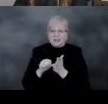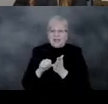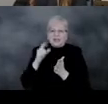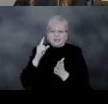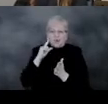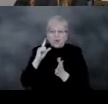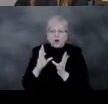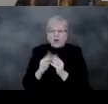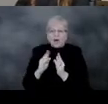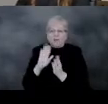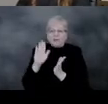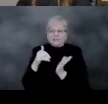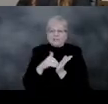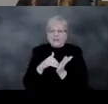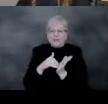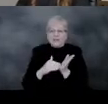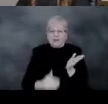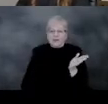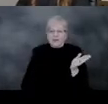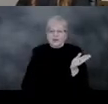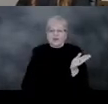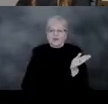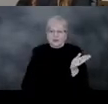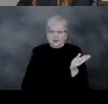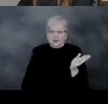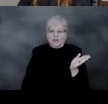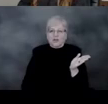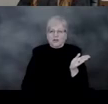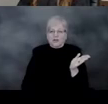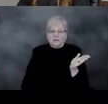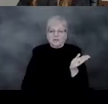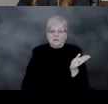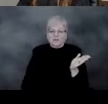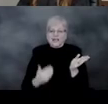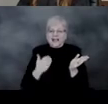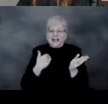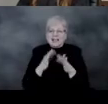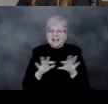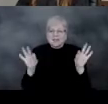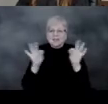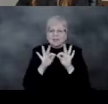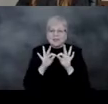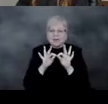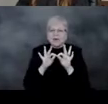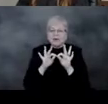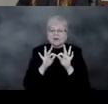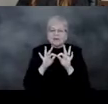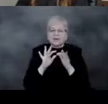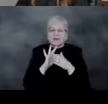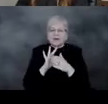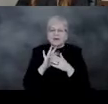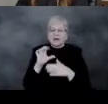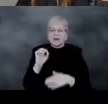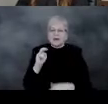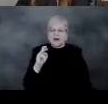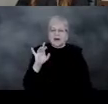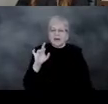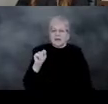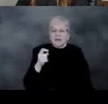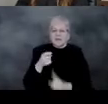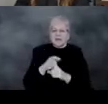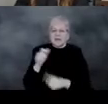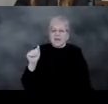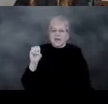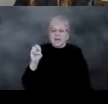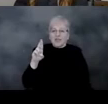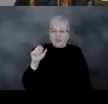This is going to host key pieces of content that AERA chooses to share with the attendees.